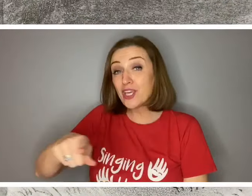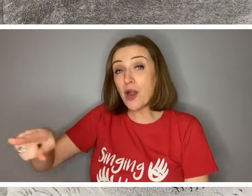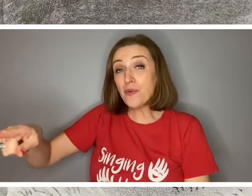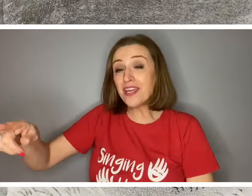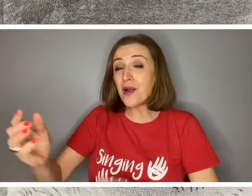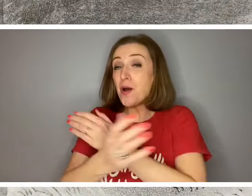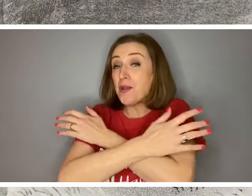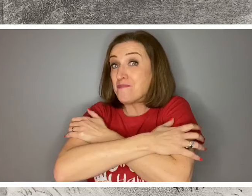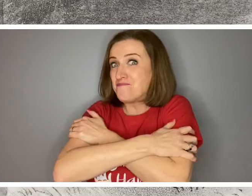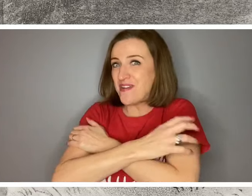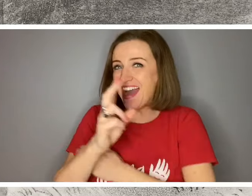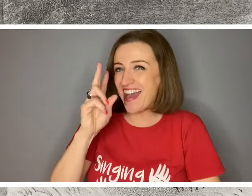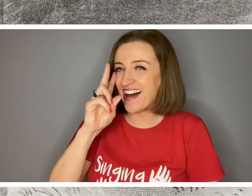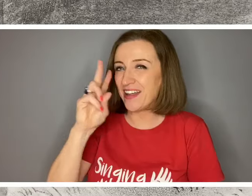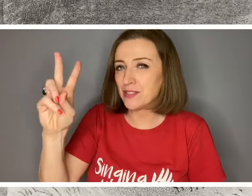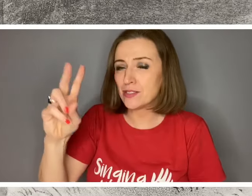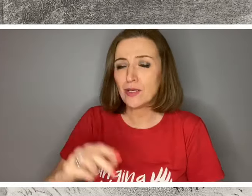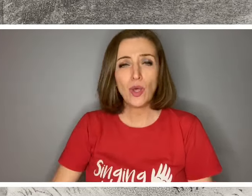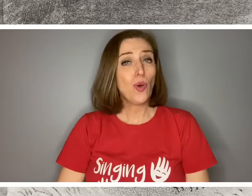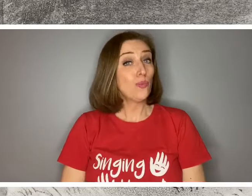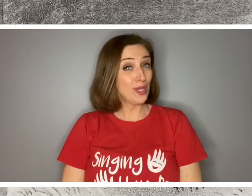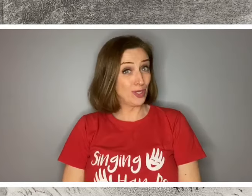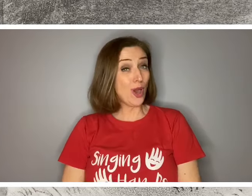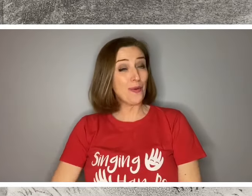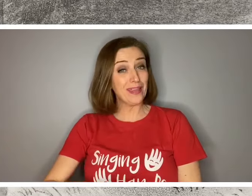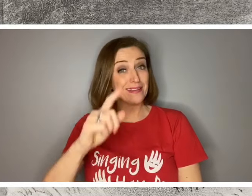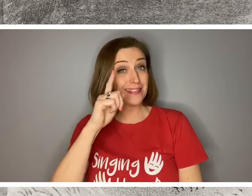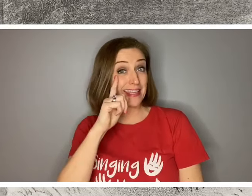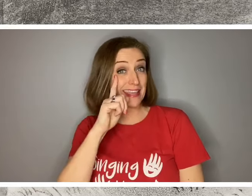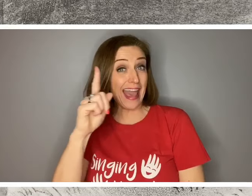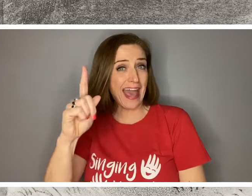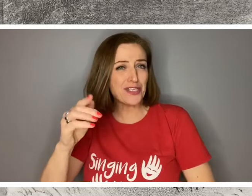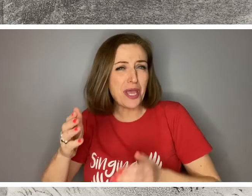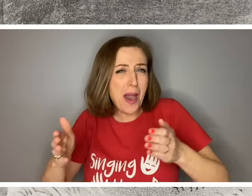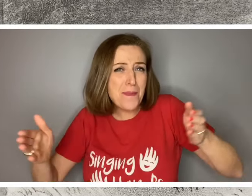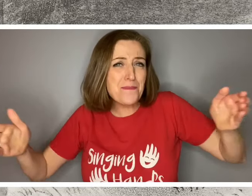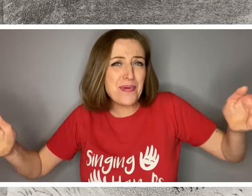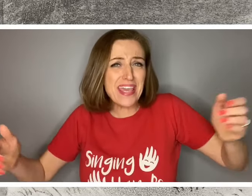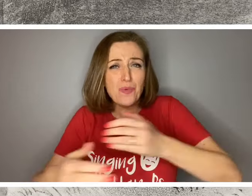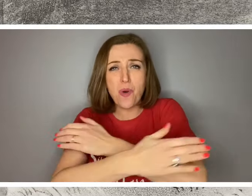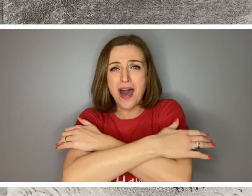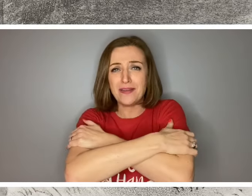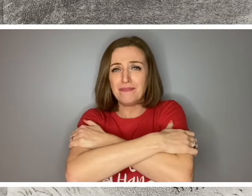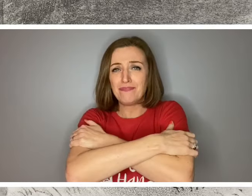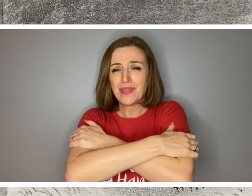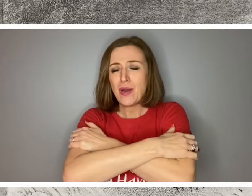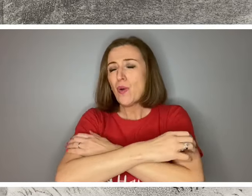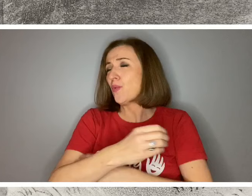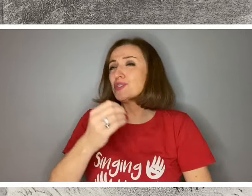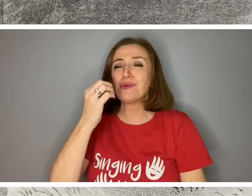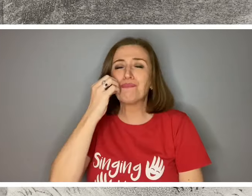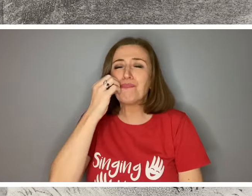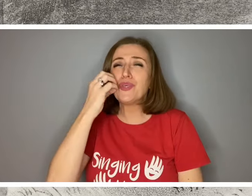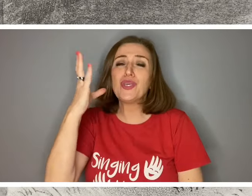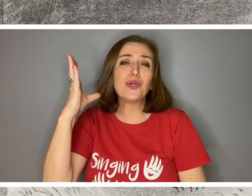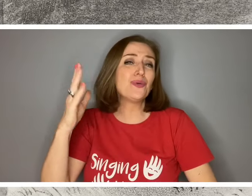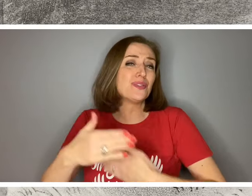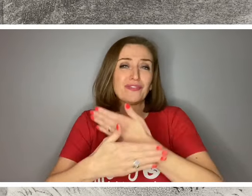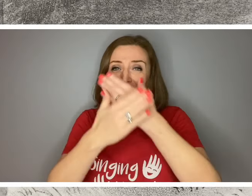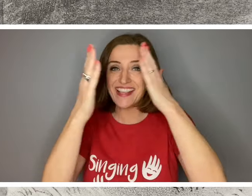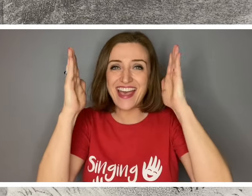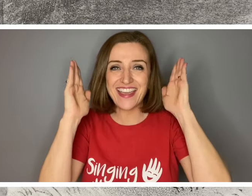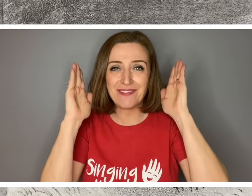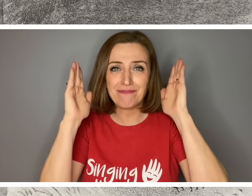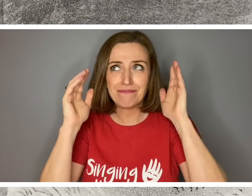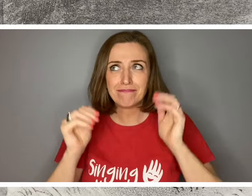We're going on a bear hunt. We're going to catch a big one. What a